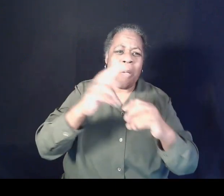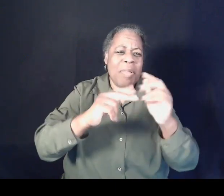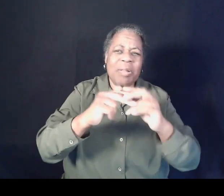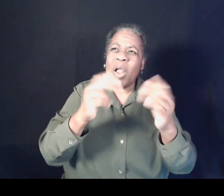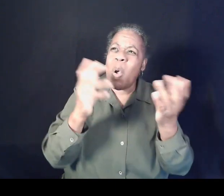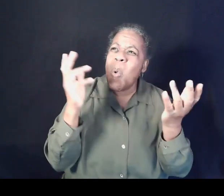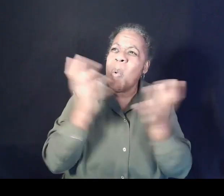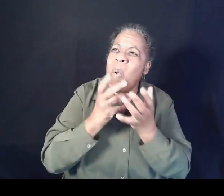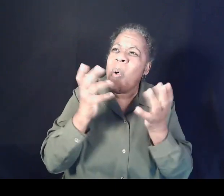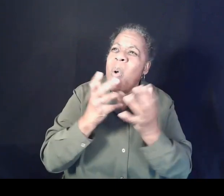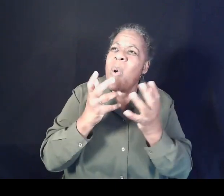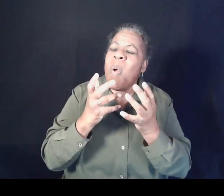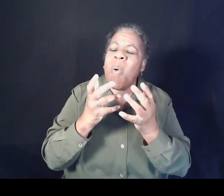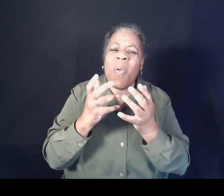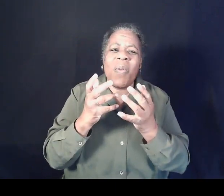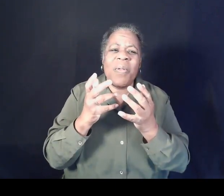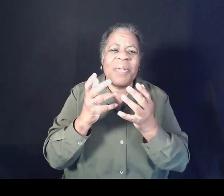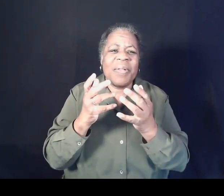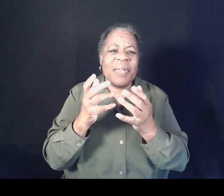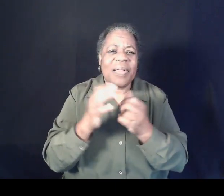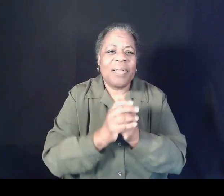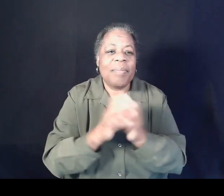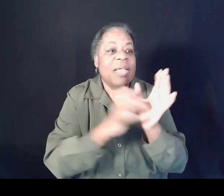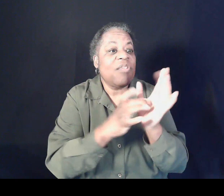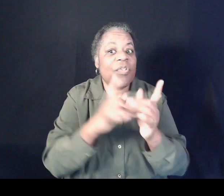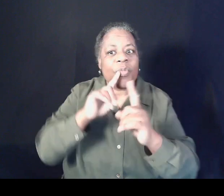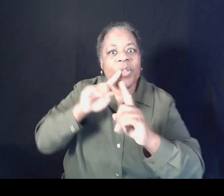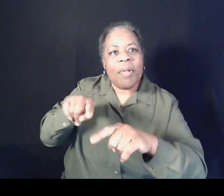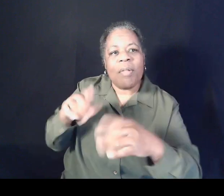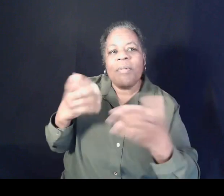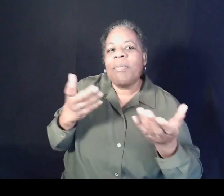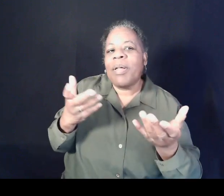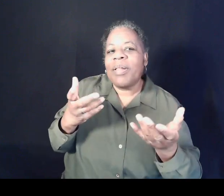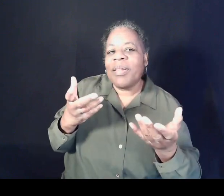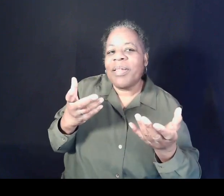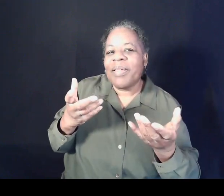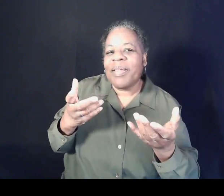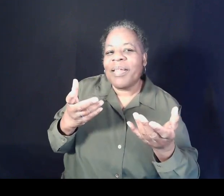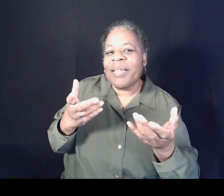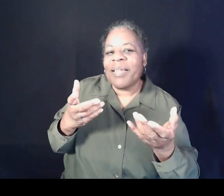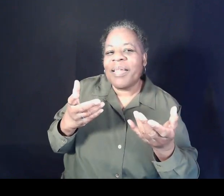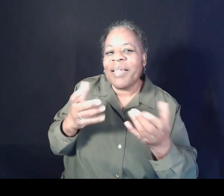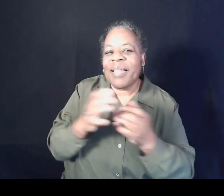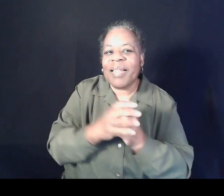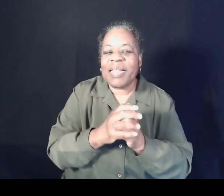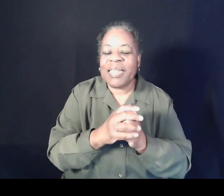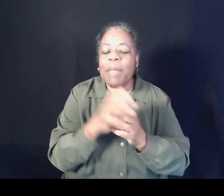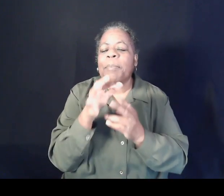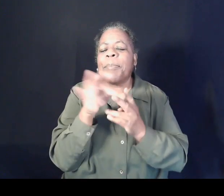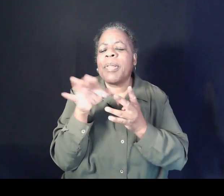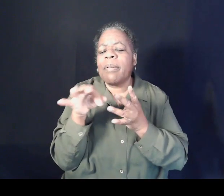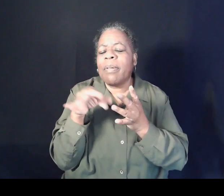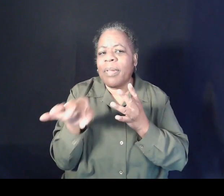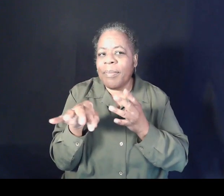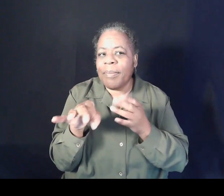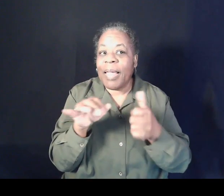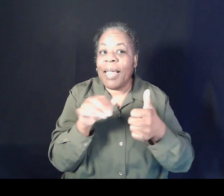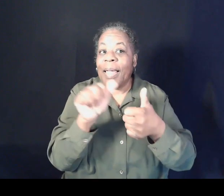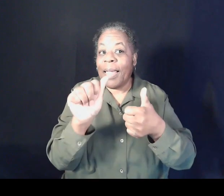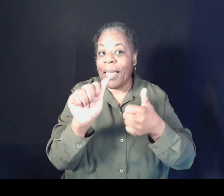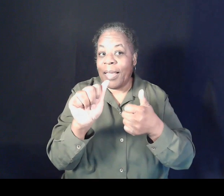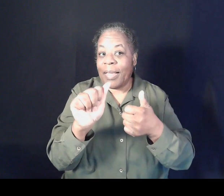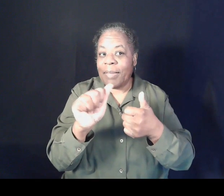buildings." What did Jesus say next? Well, let's place a multiple choice. A,